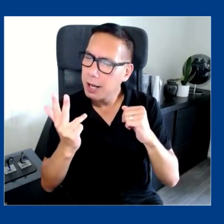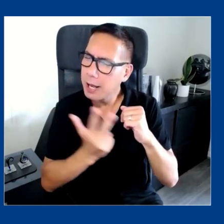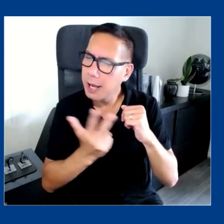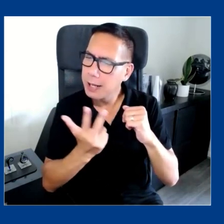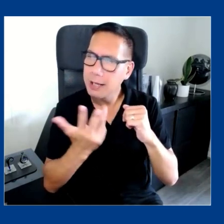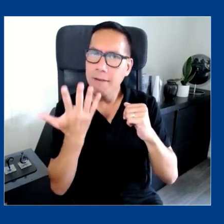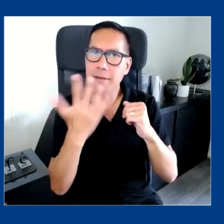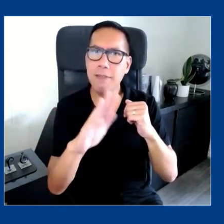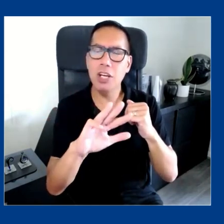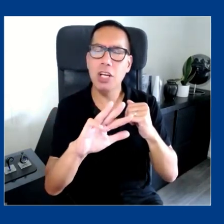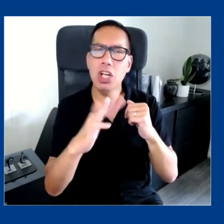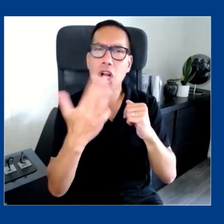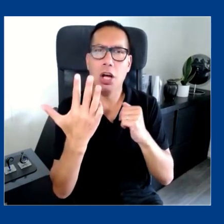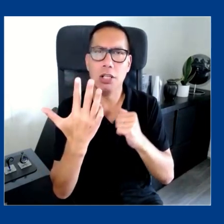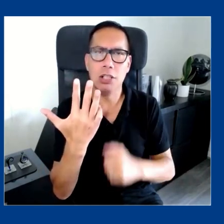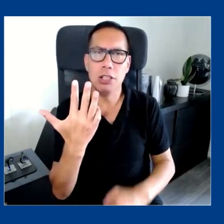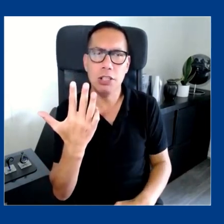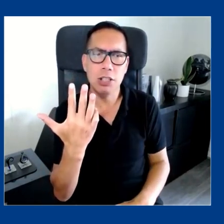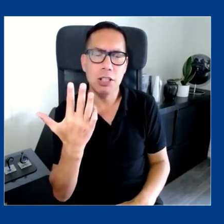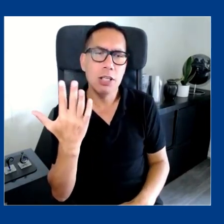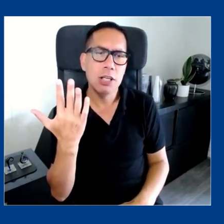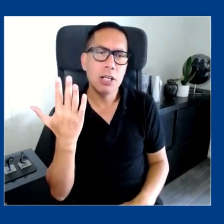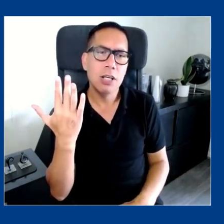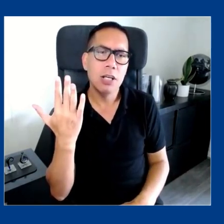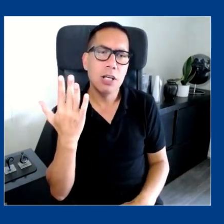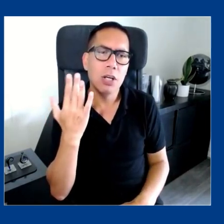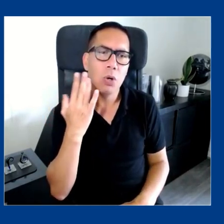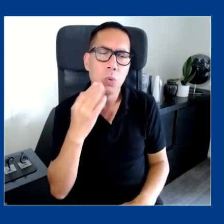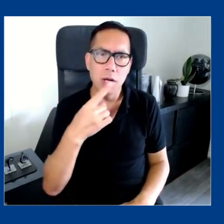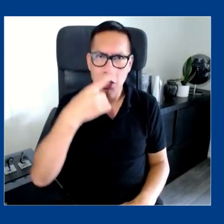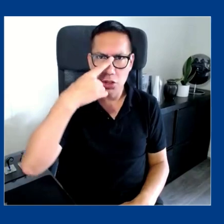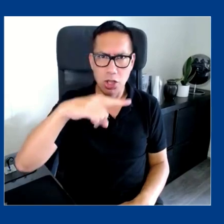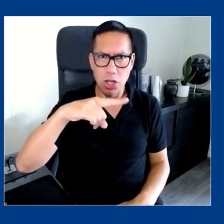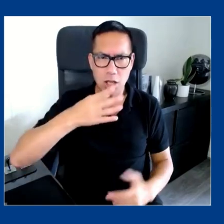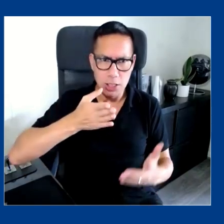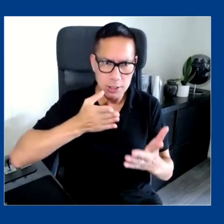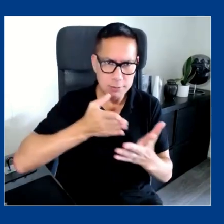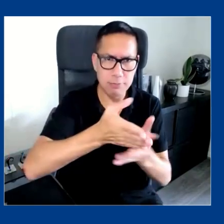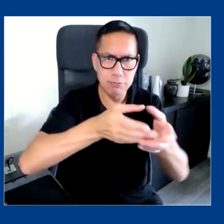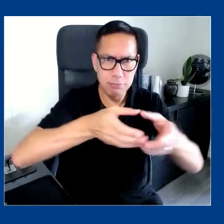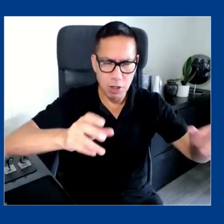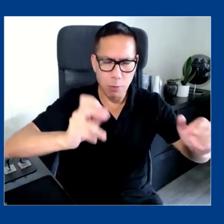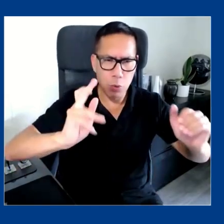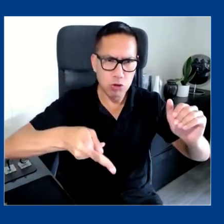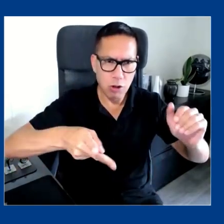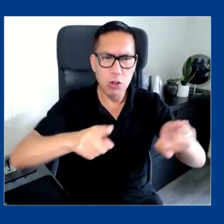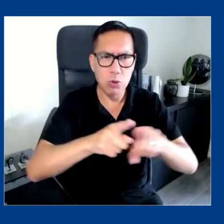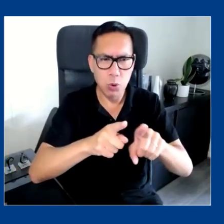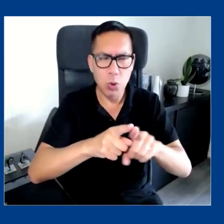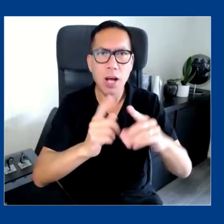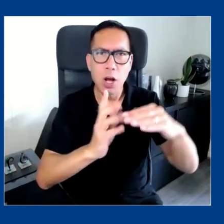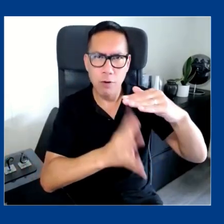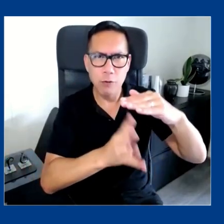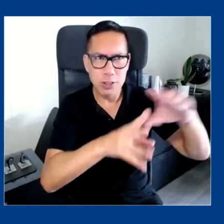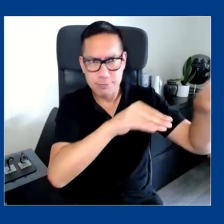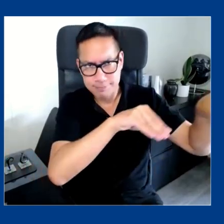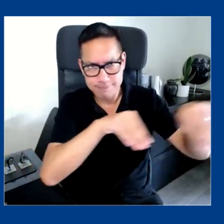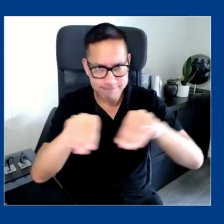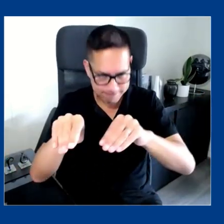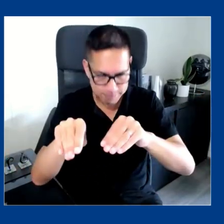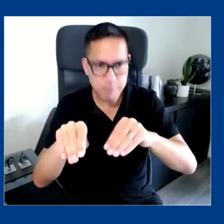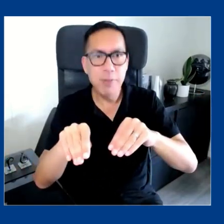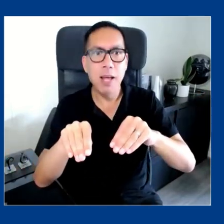1859 when the island was divided by the Dutch and the Portuguese, then you have the refugees. And then this